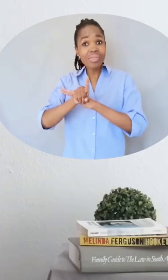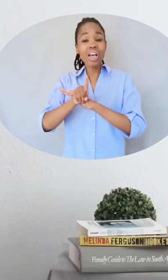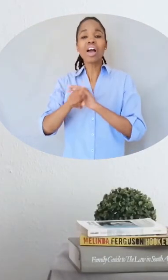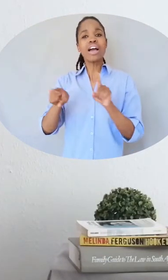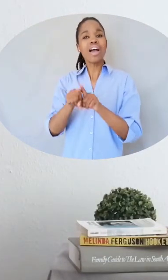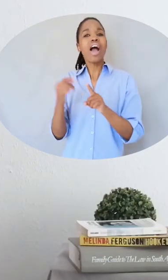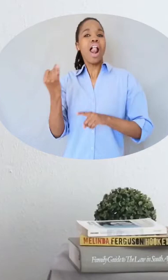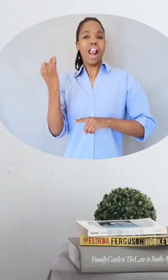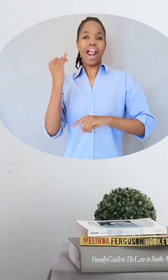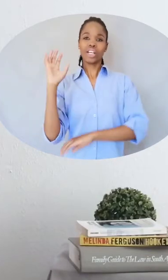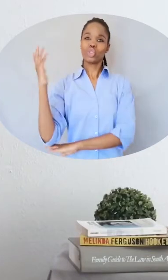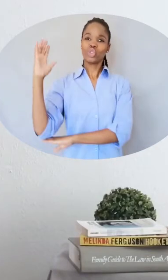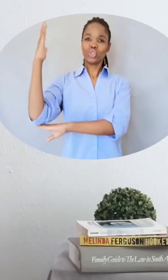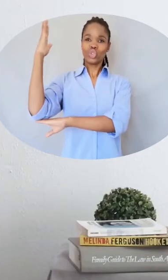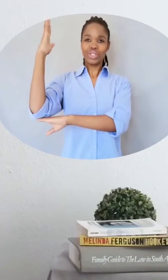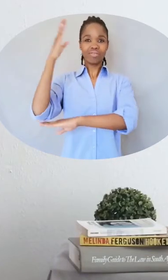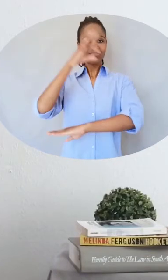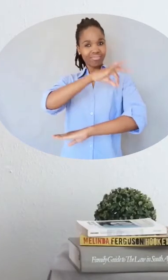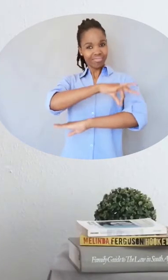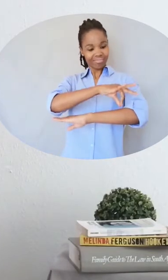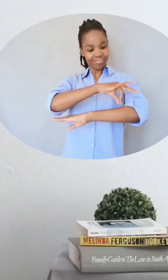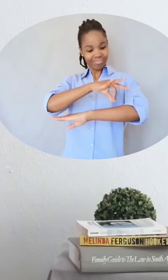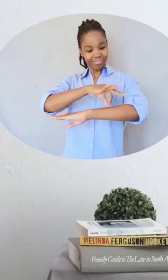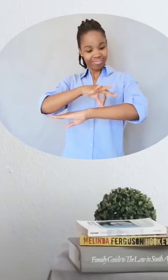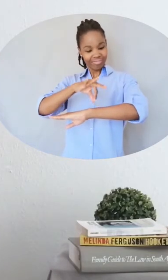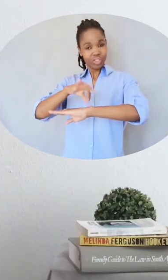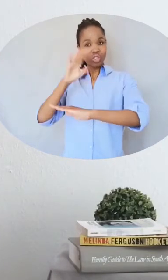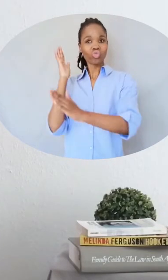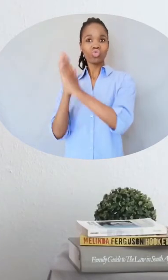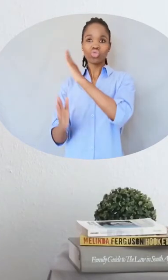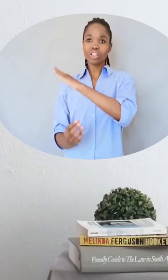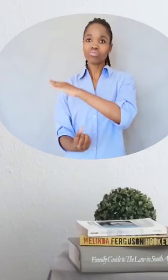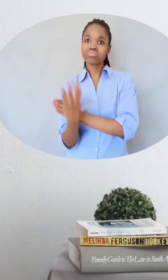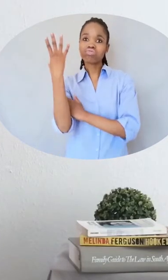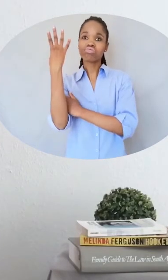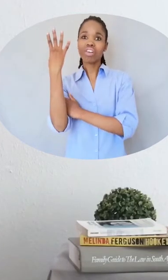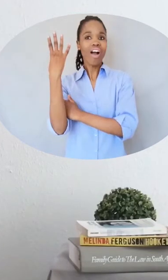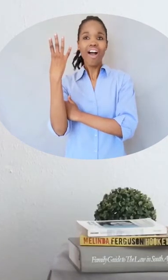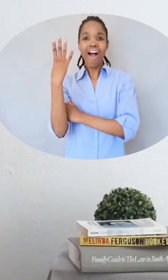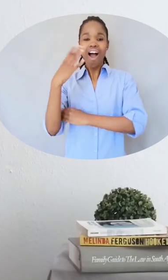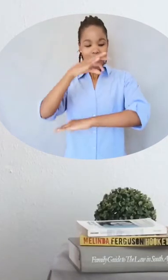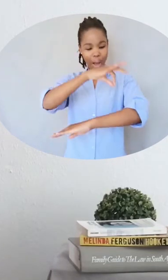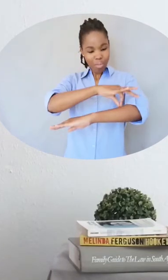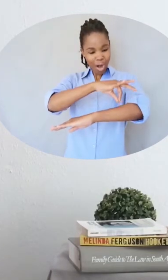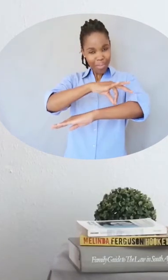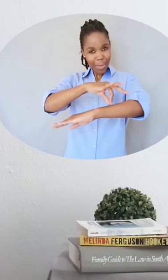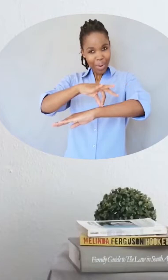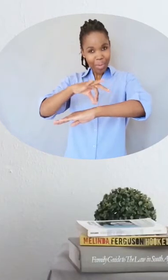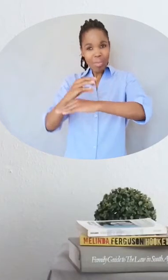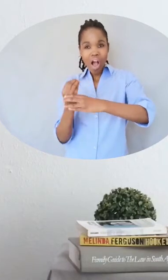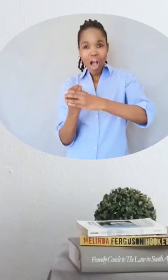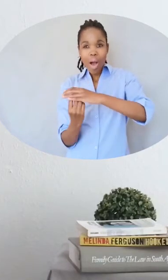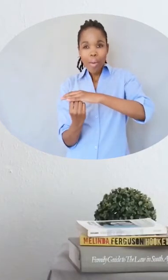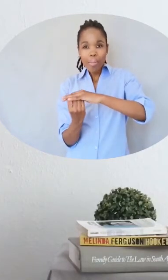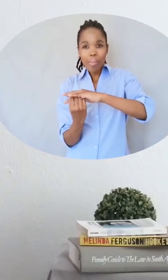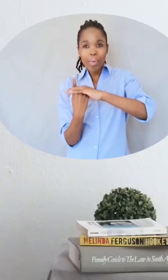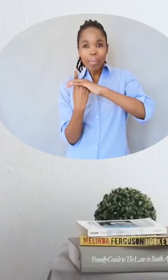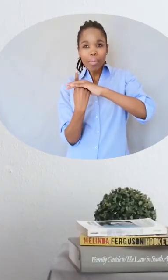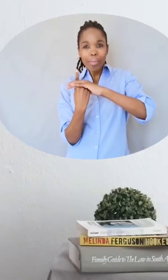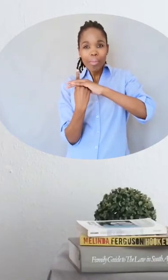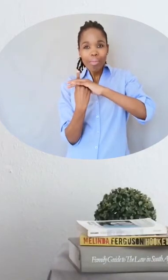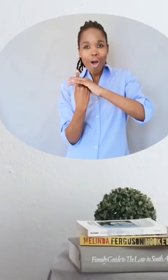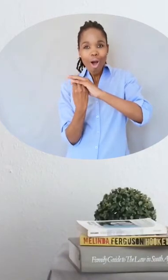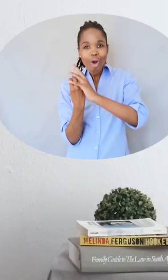to plant seeds and these seeds don't grow immediately. It takes time. You need to practice